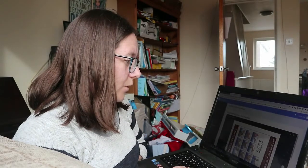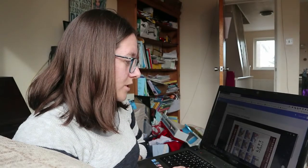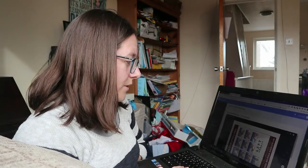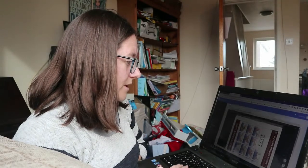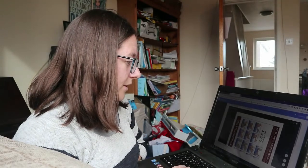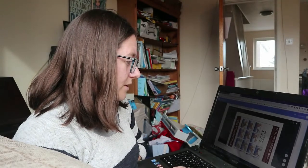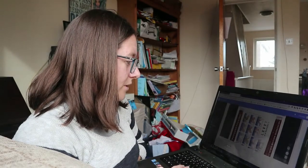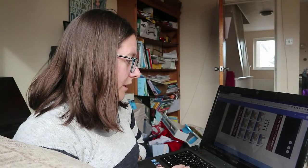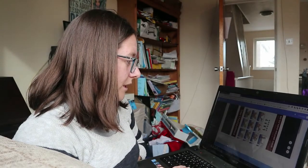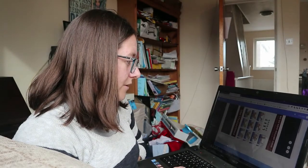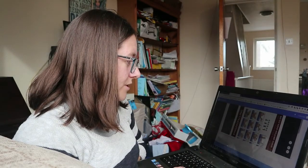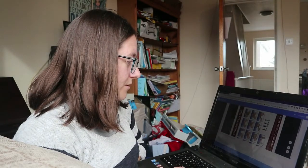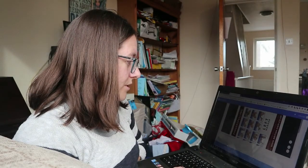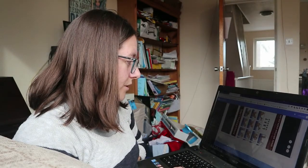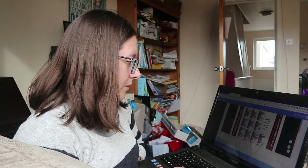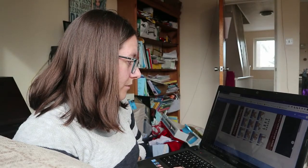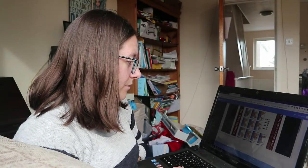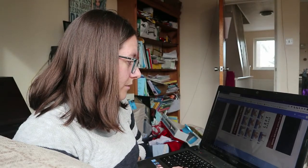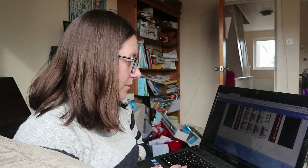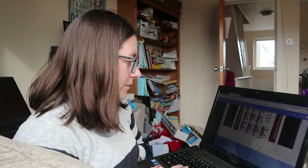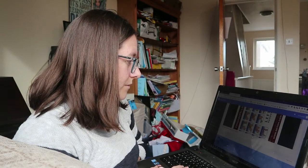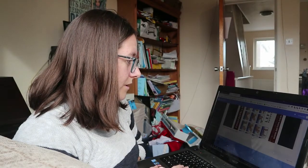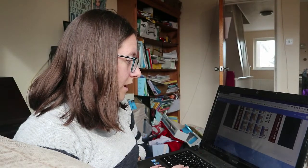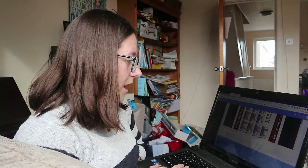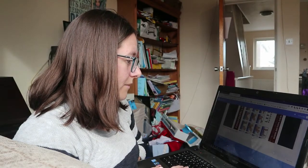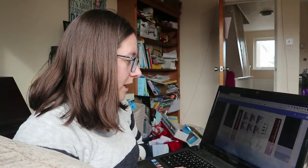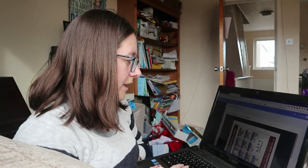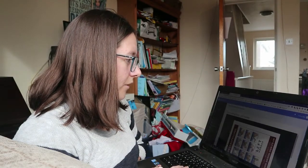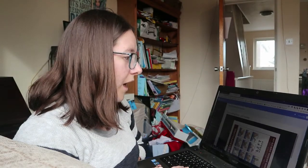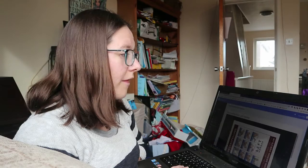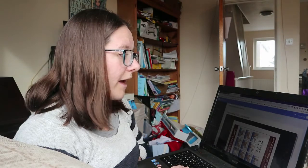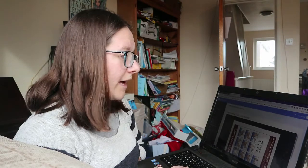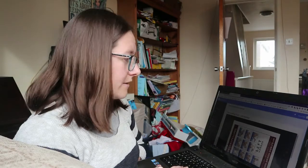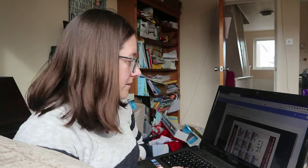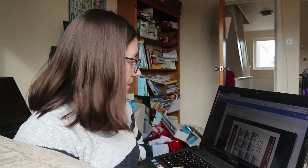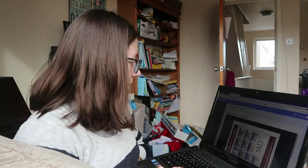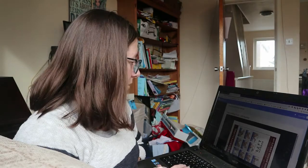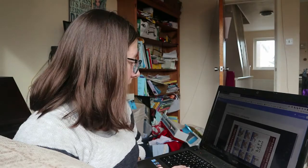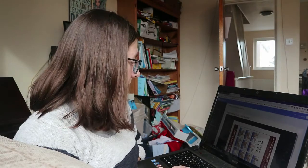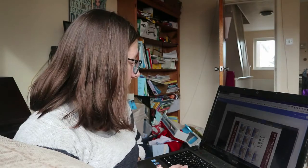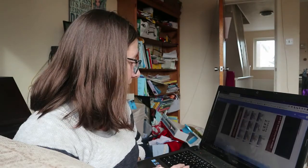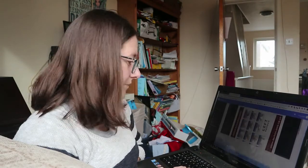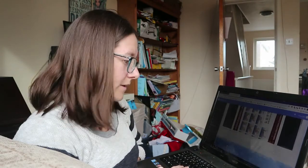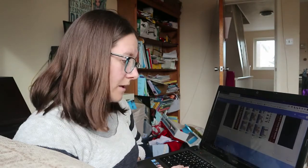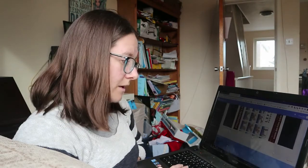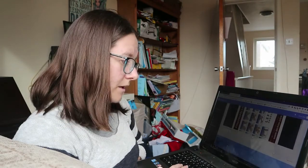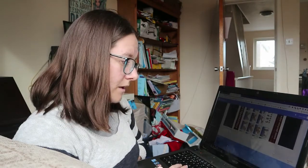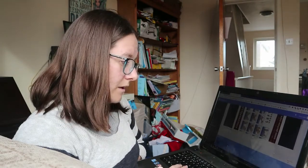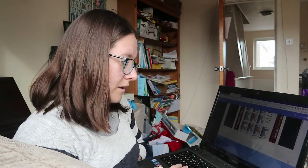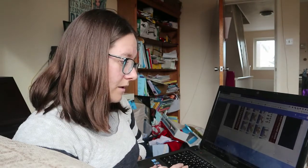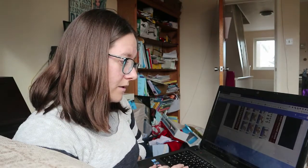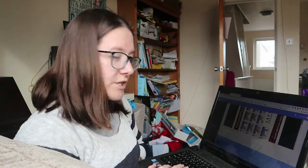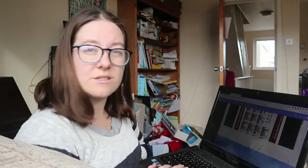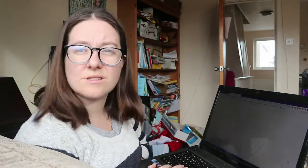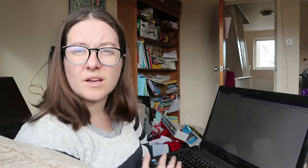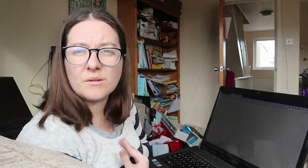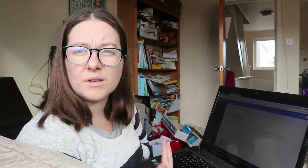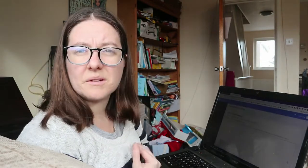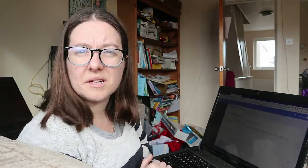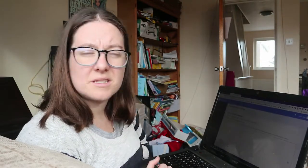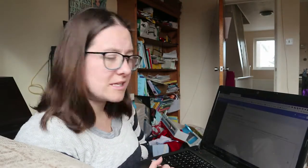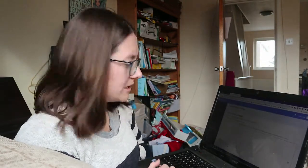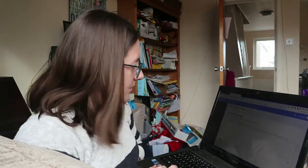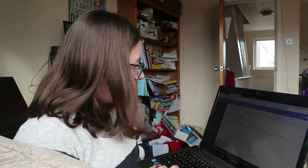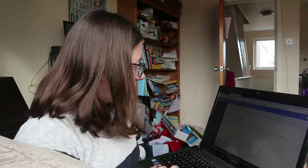It also is going to encourage you to learn it on the other hand as well, just so